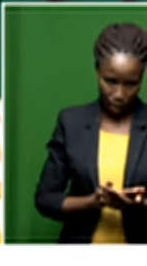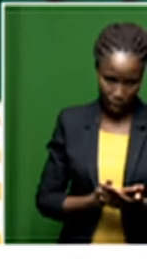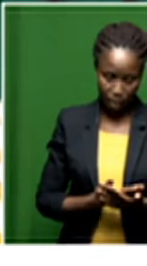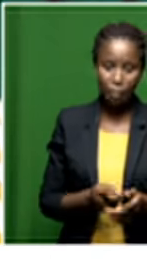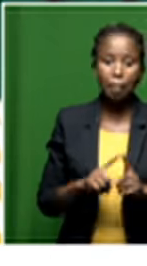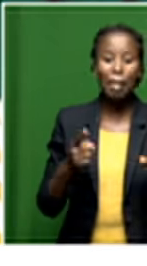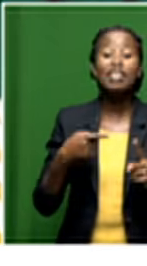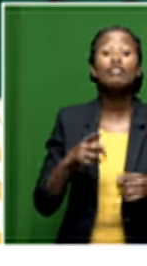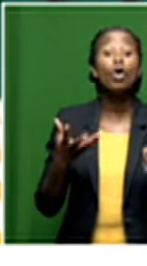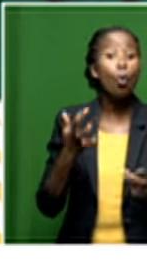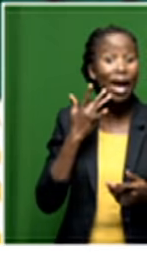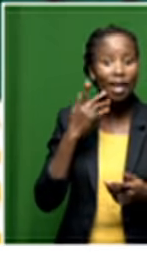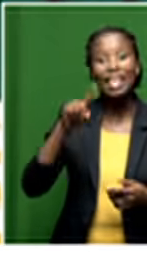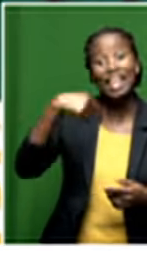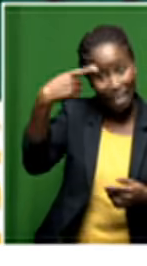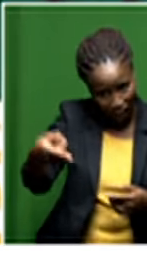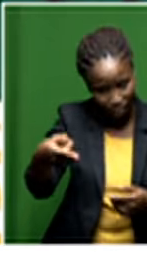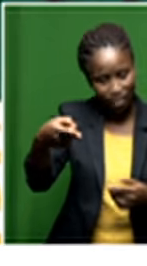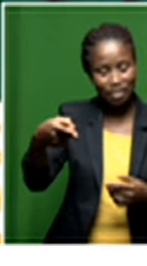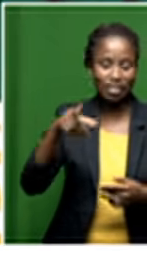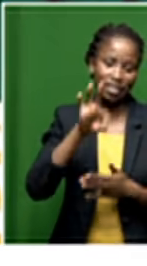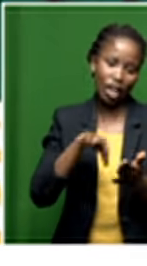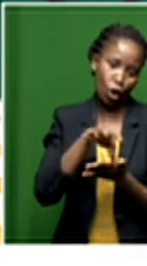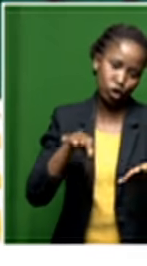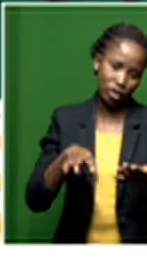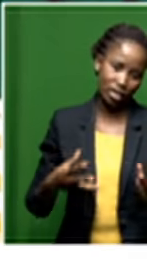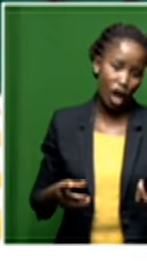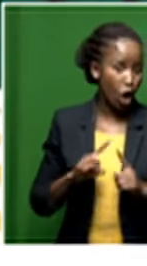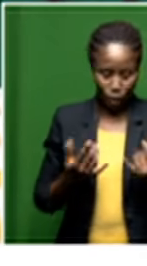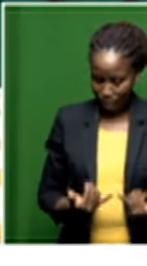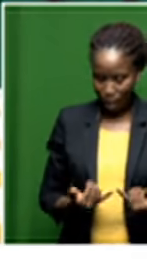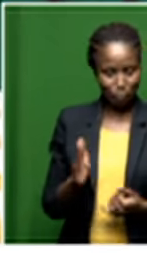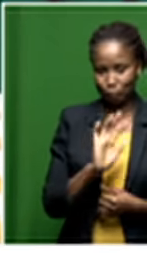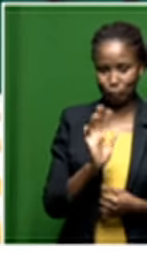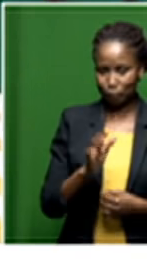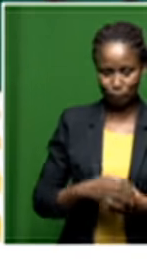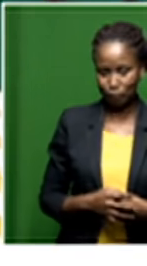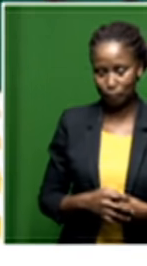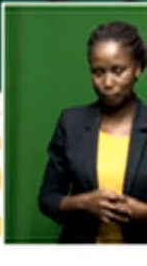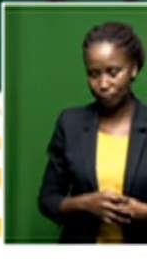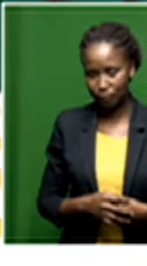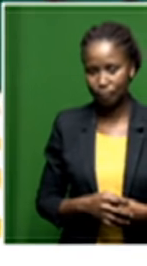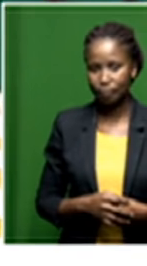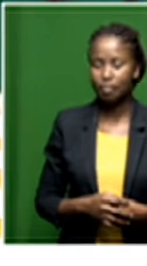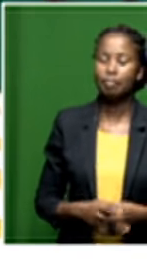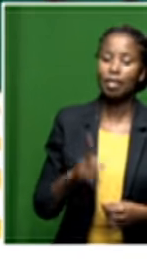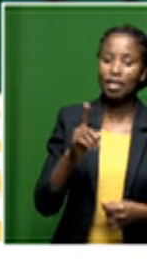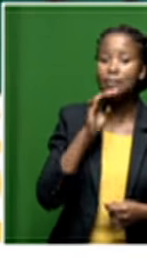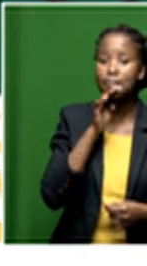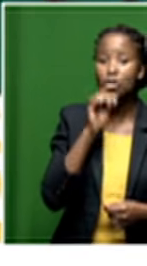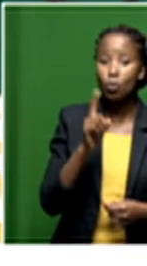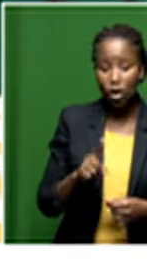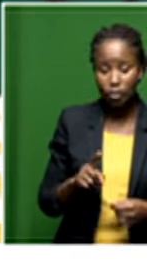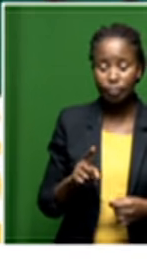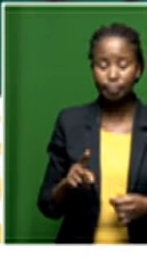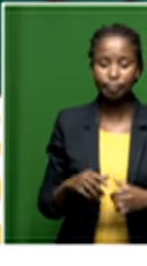for the next election once the voters' roll has been sealed. But it also means that all the